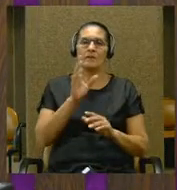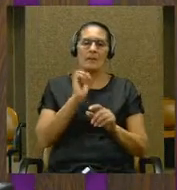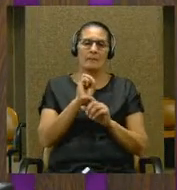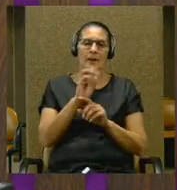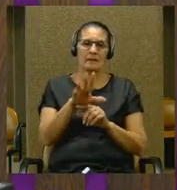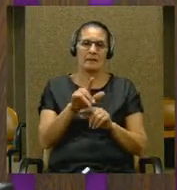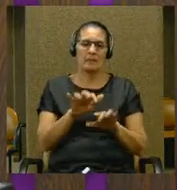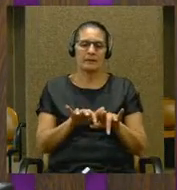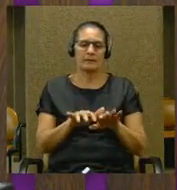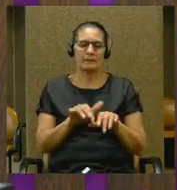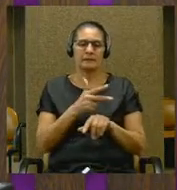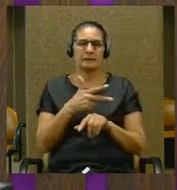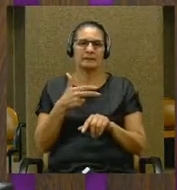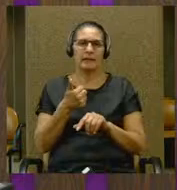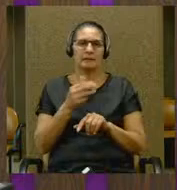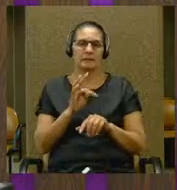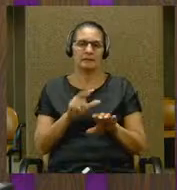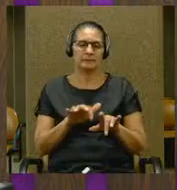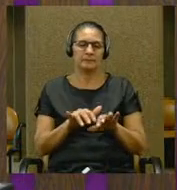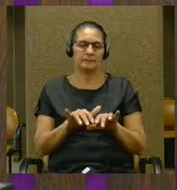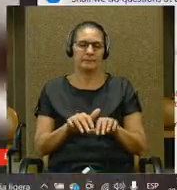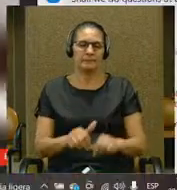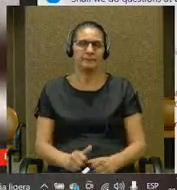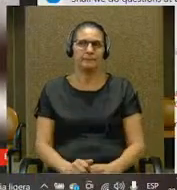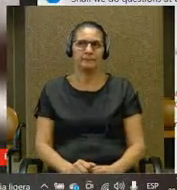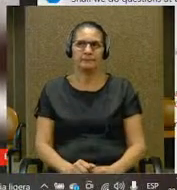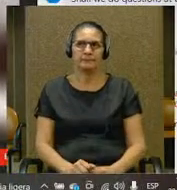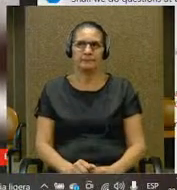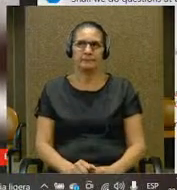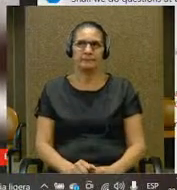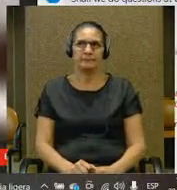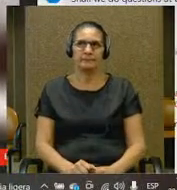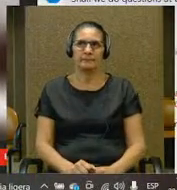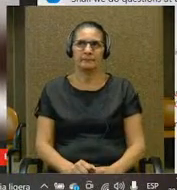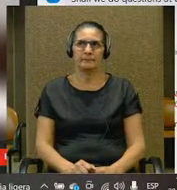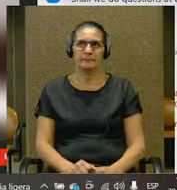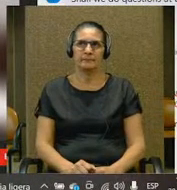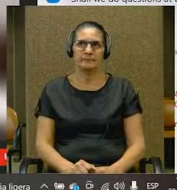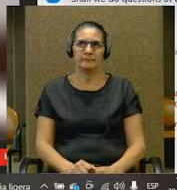We're going to send you the questions. We're going to write it on the chat.